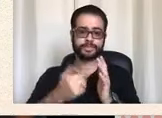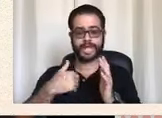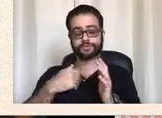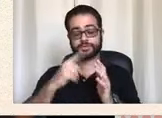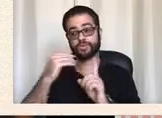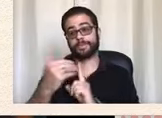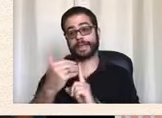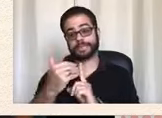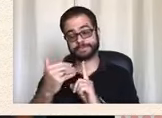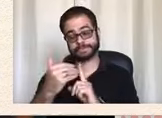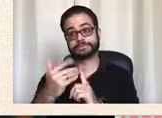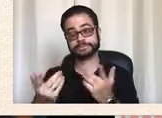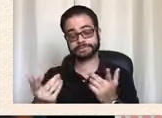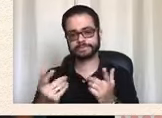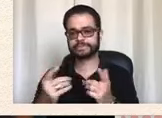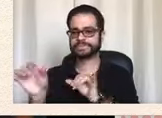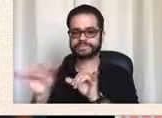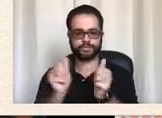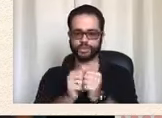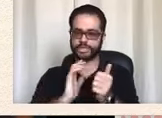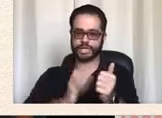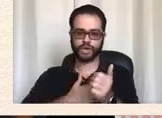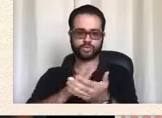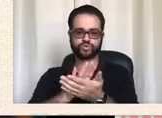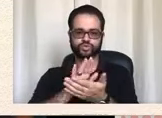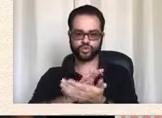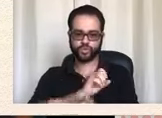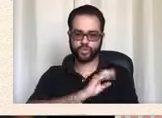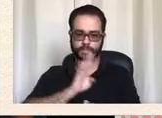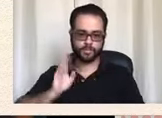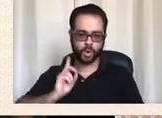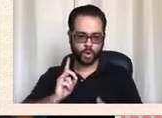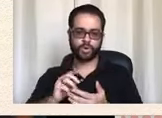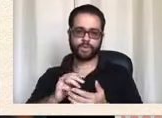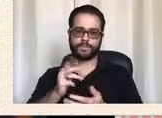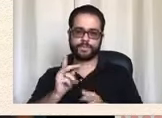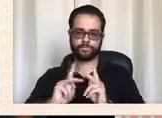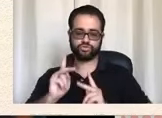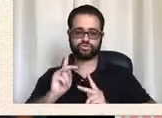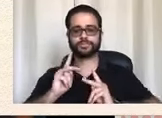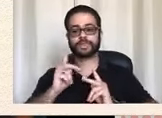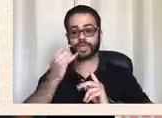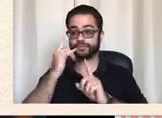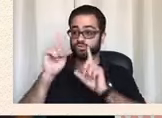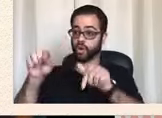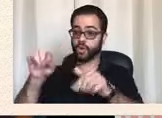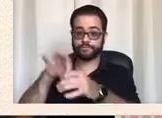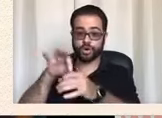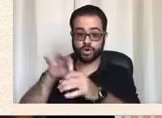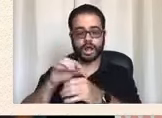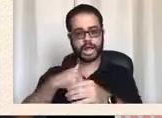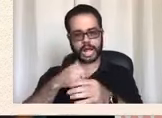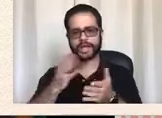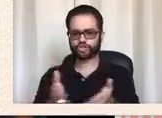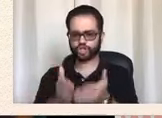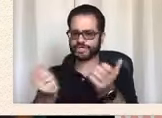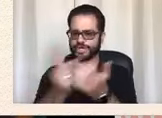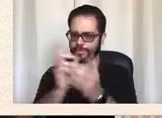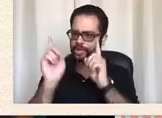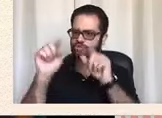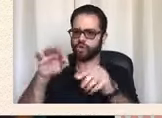that. Same thing with our school board members. Anybody that you guys go out and you vote for, and I encourage everybody to vote. If you're